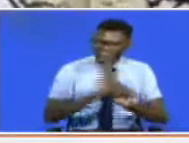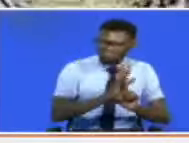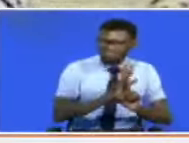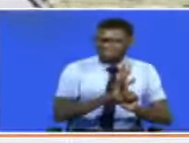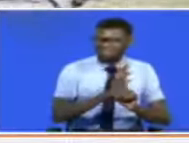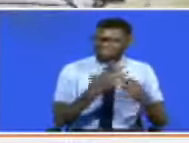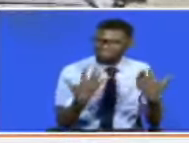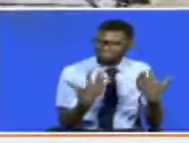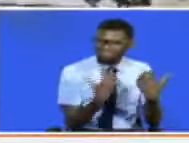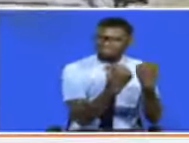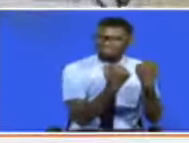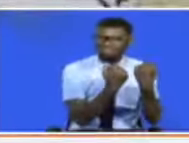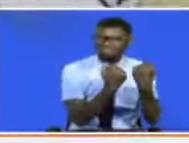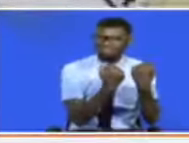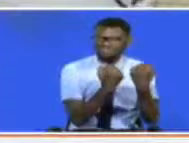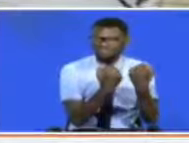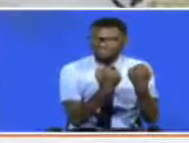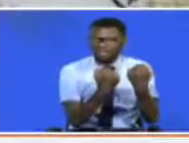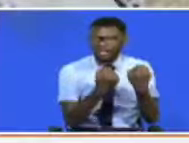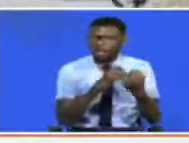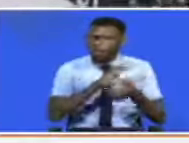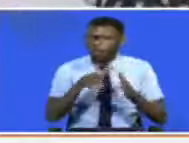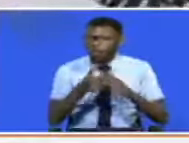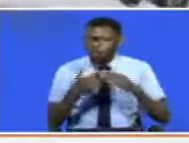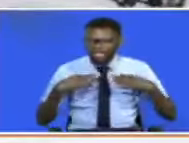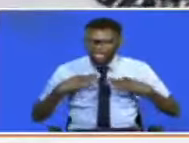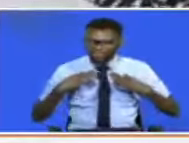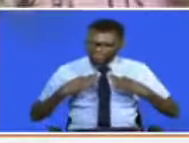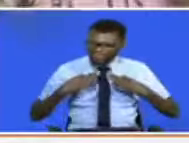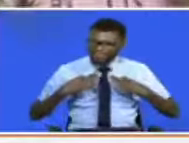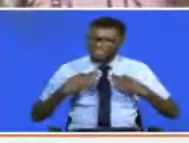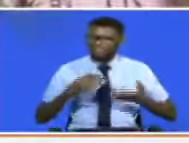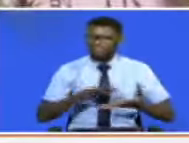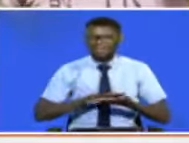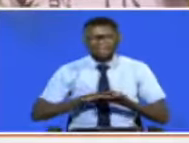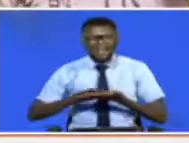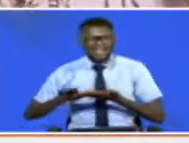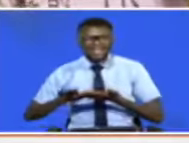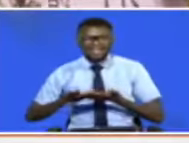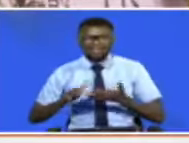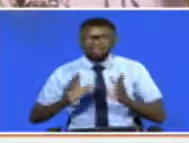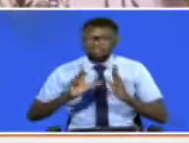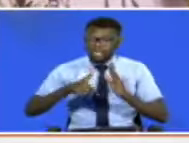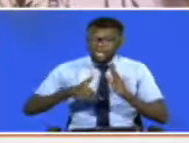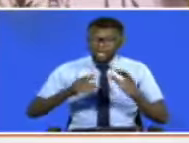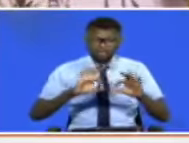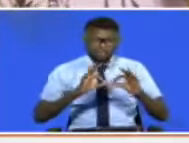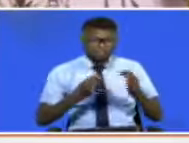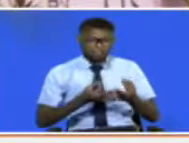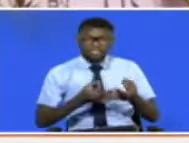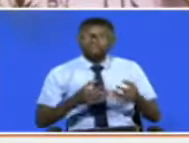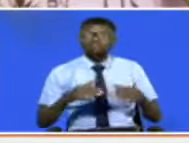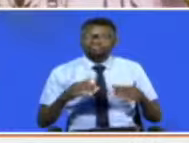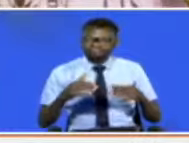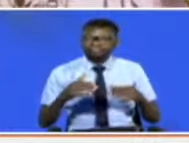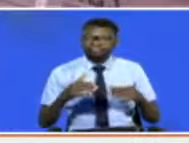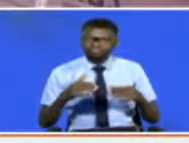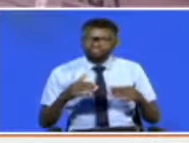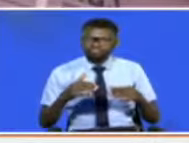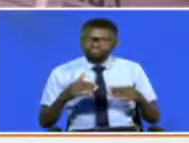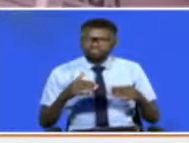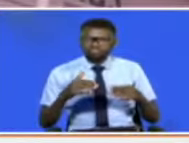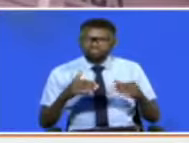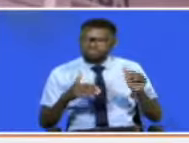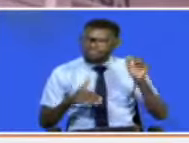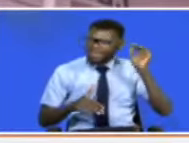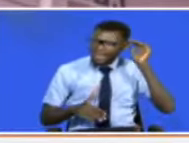his compound in the company of the civilian dressed 5 men and a lady. Later, his family finds out he has been booked at Kamkunji